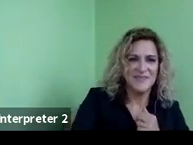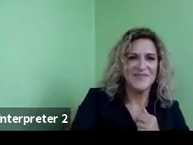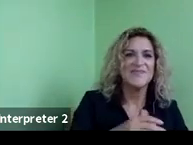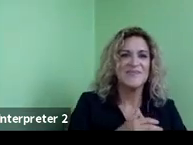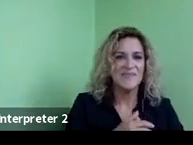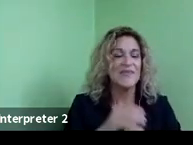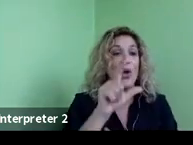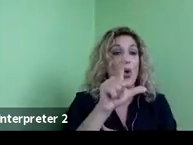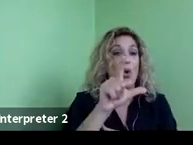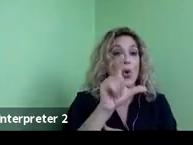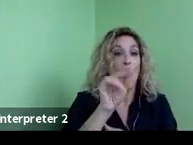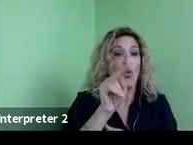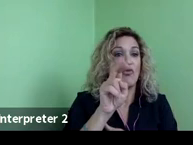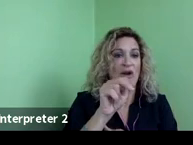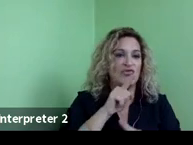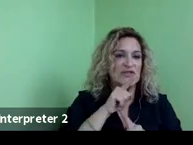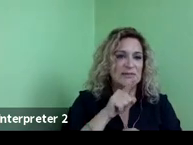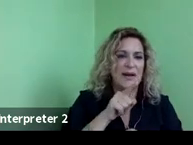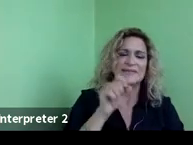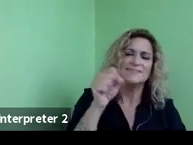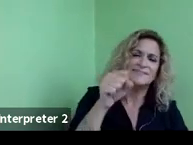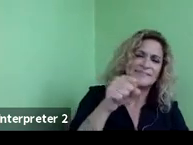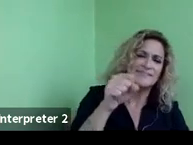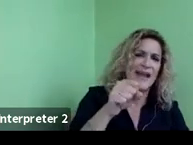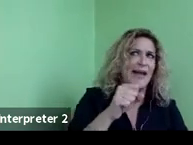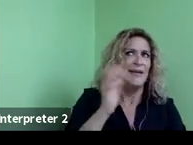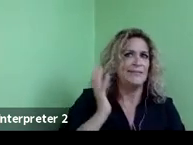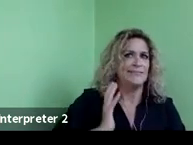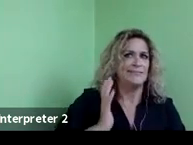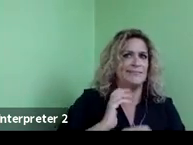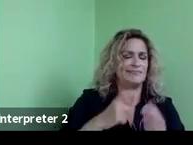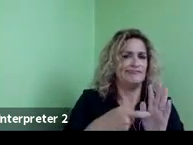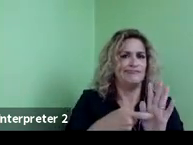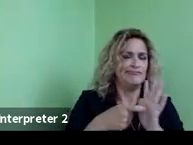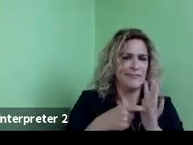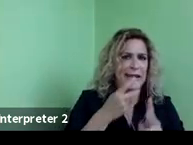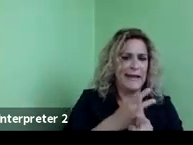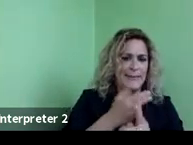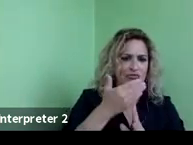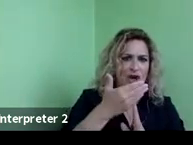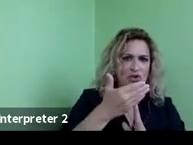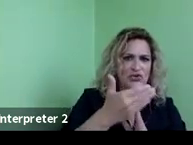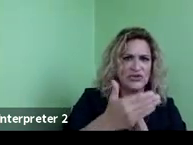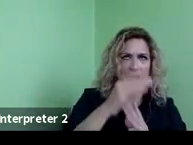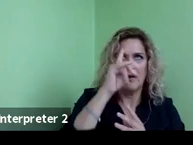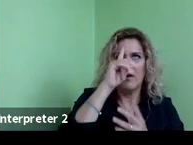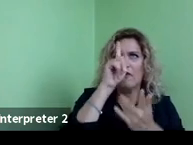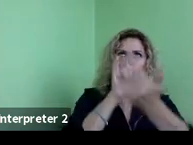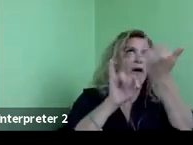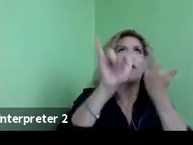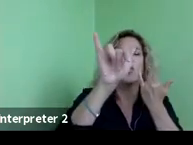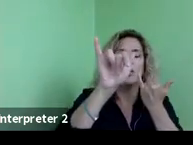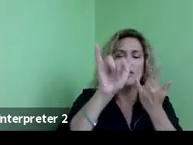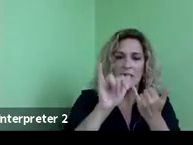They did expect us to sort of just keep those records forever. I think it was even, 7 years beyond the time